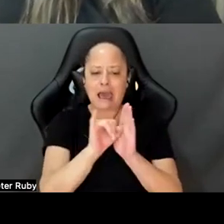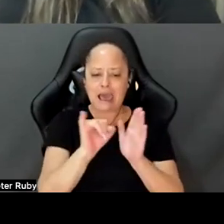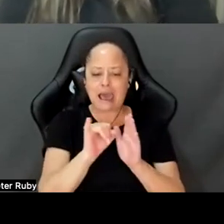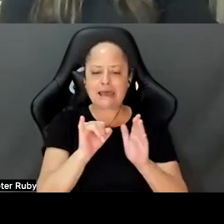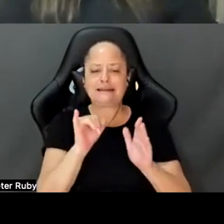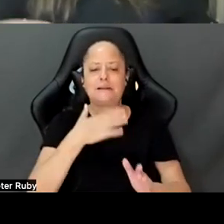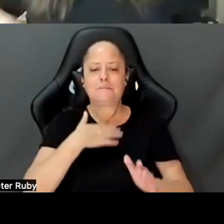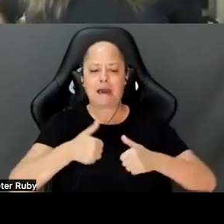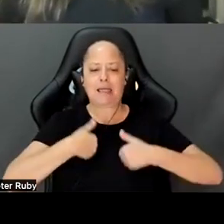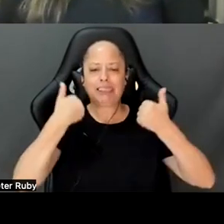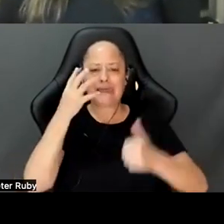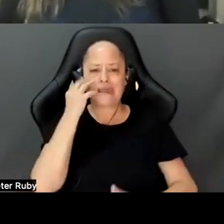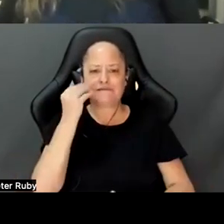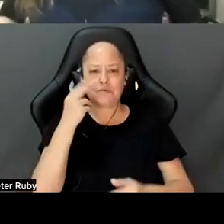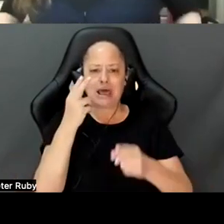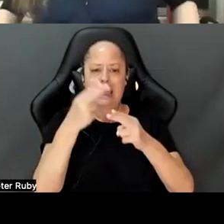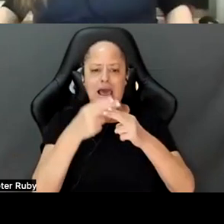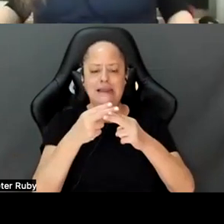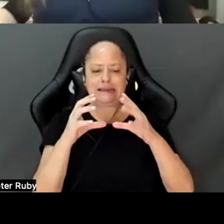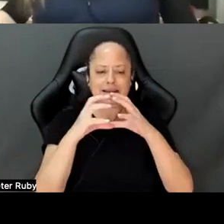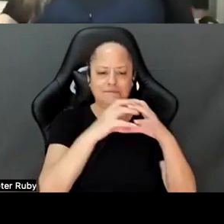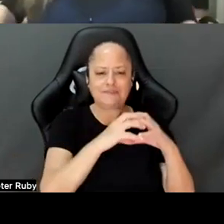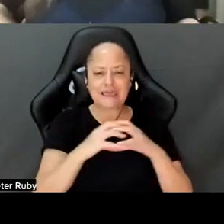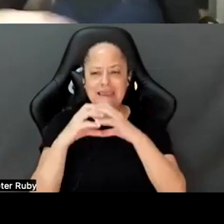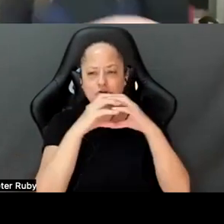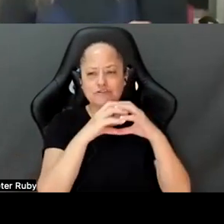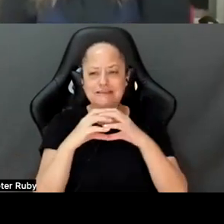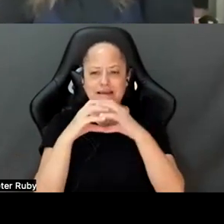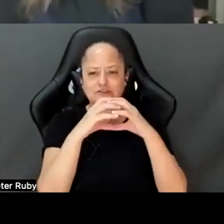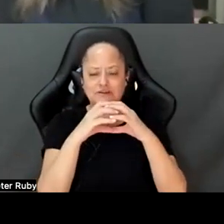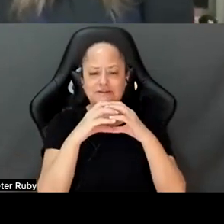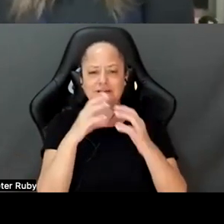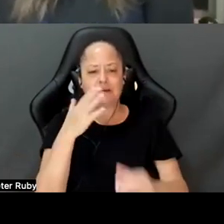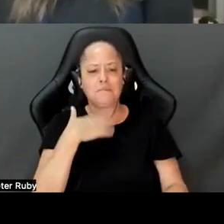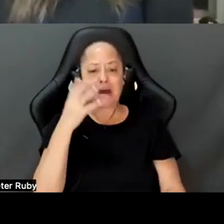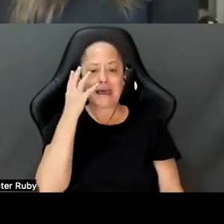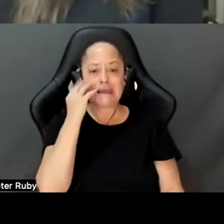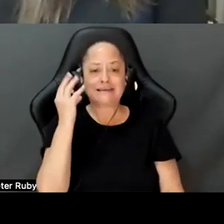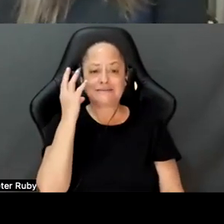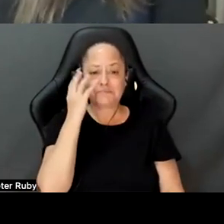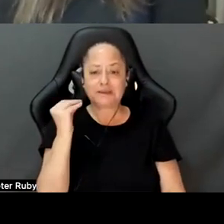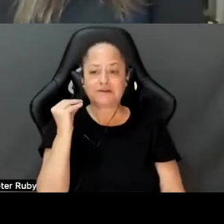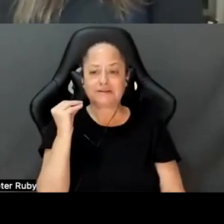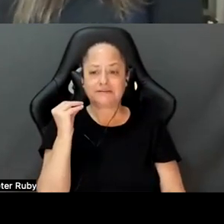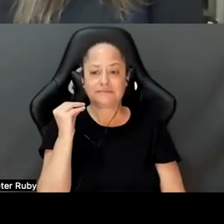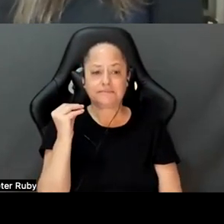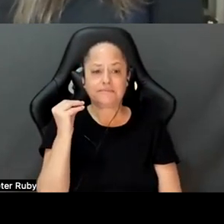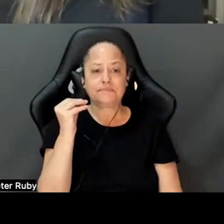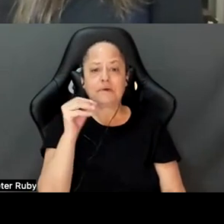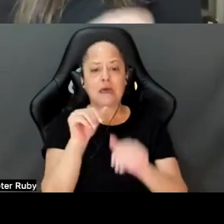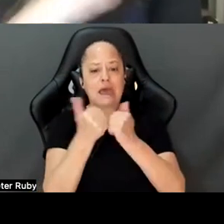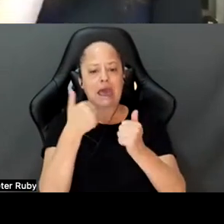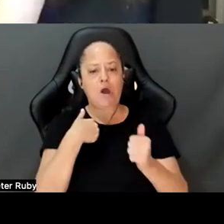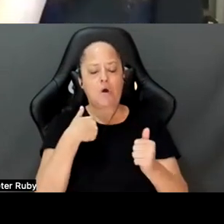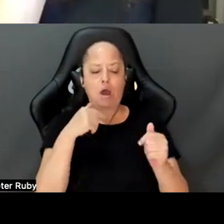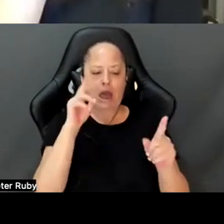living. So when I name these intersections or my experiences as how I'm